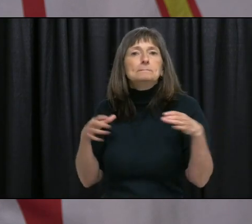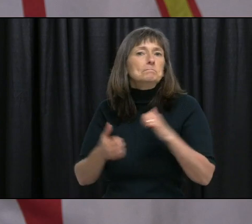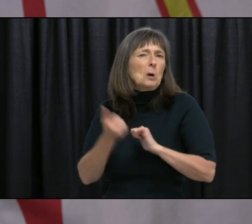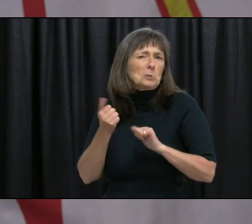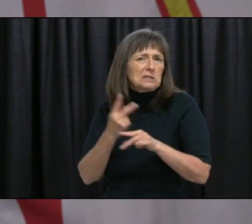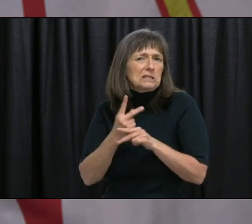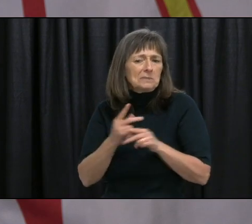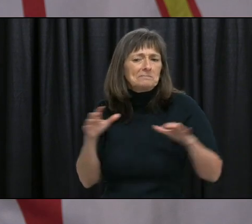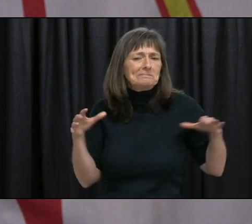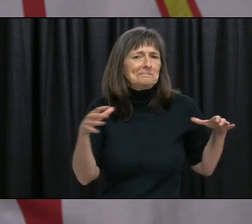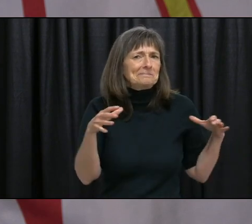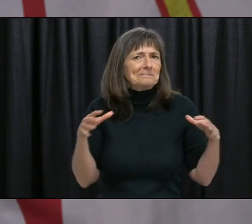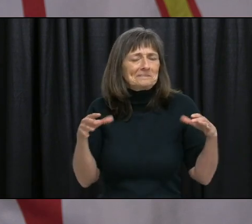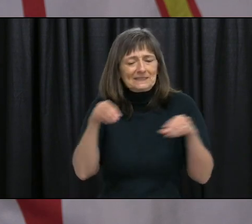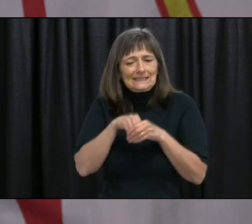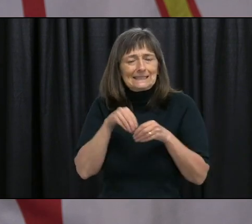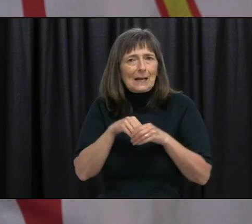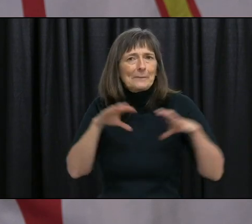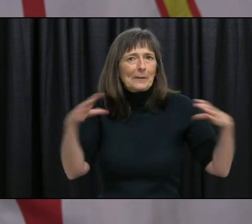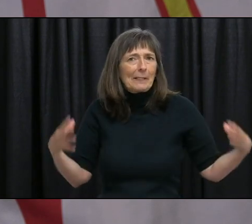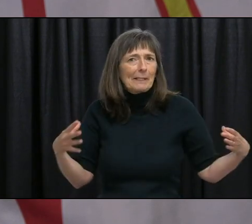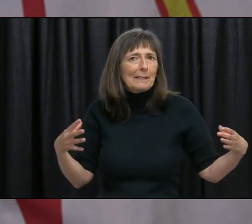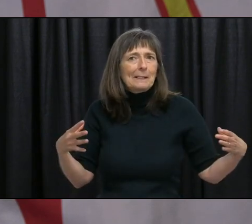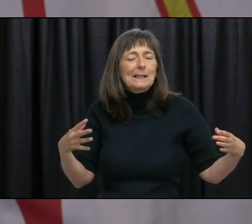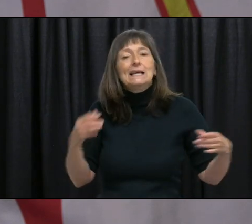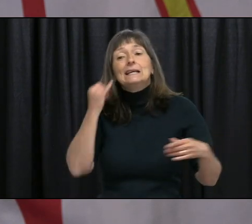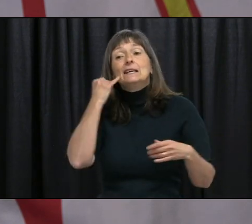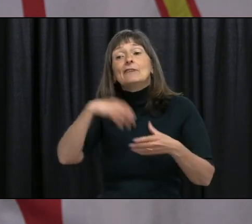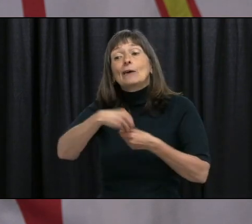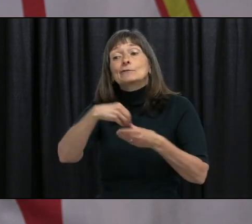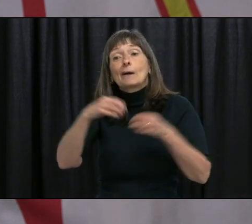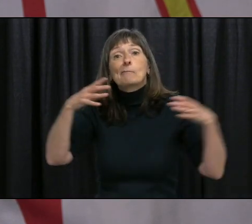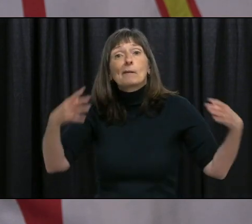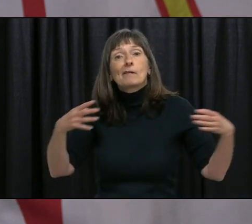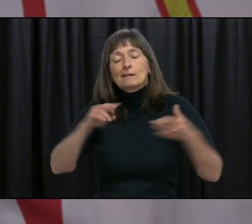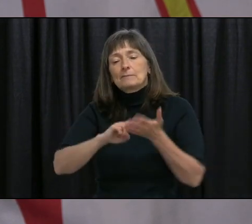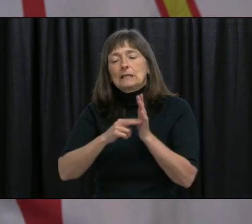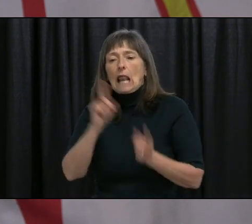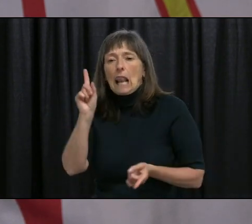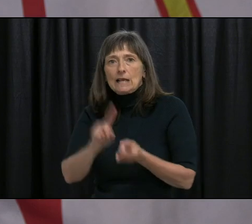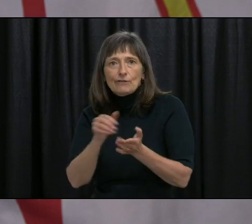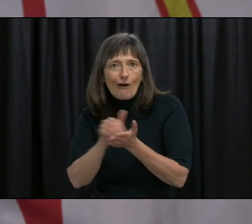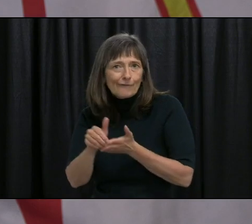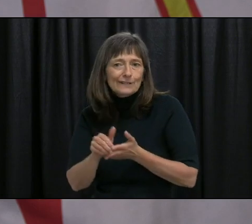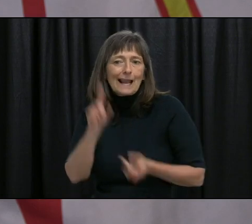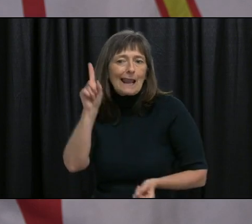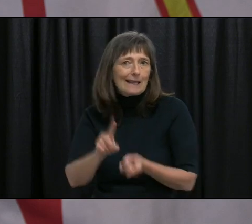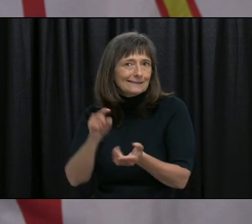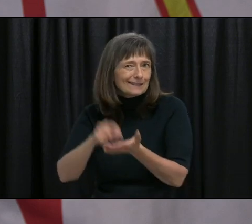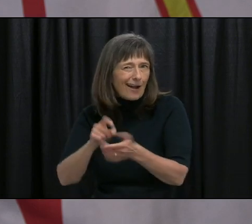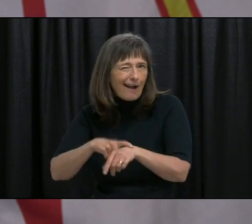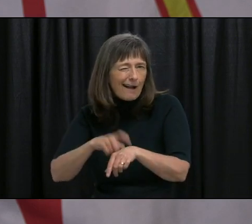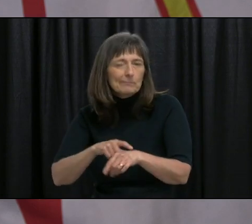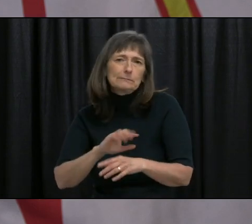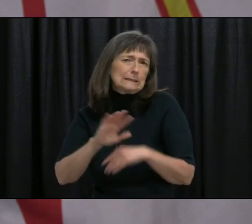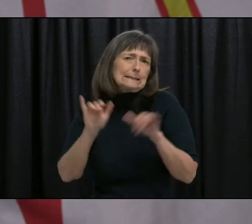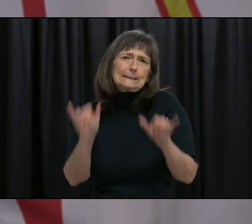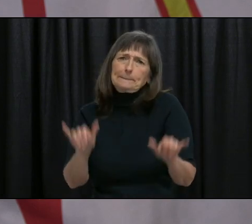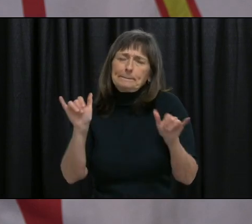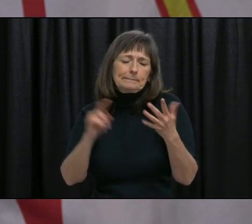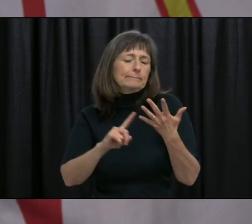as infrequent and as short as possible. So that all of those things will